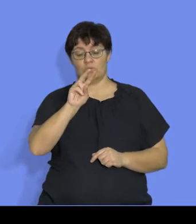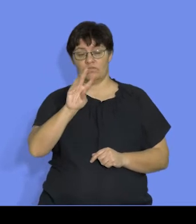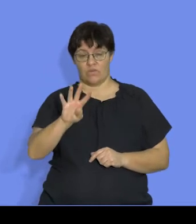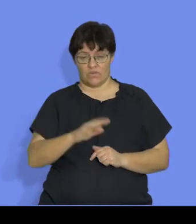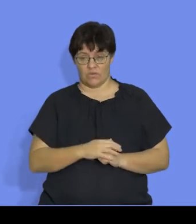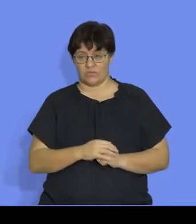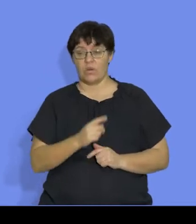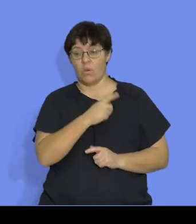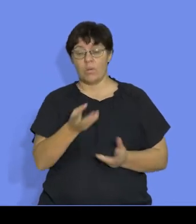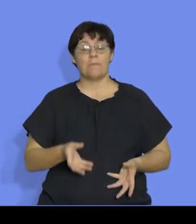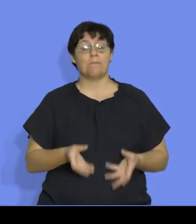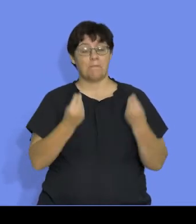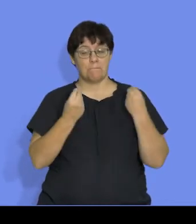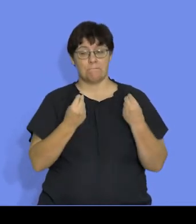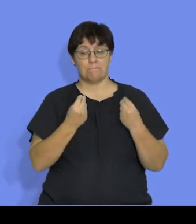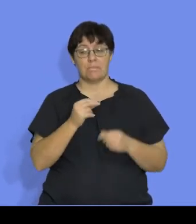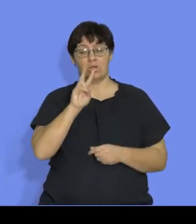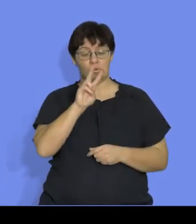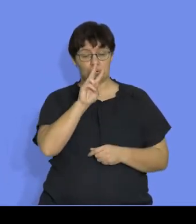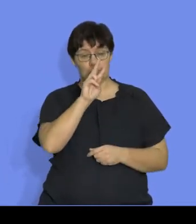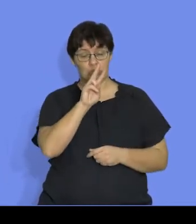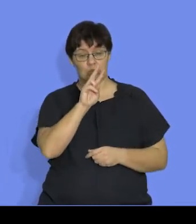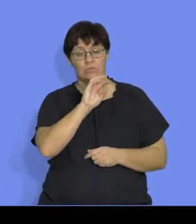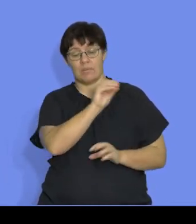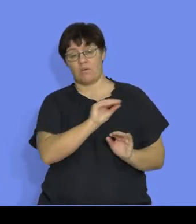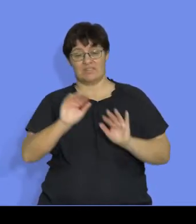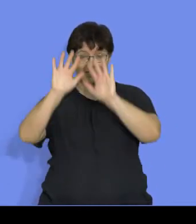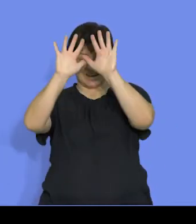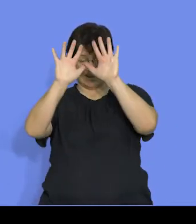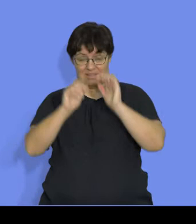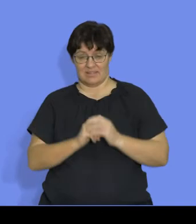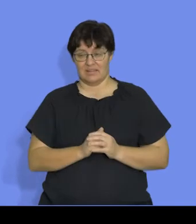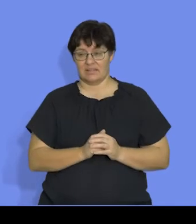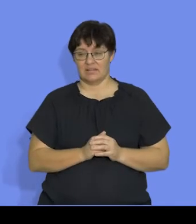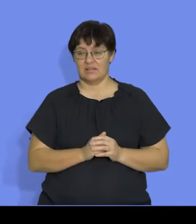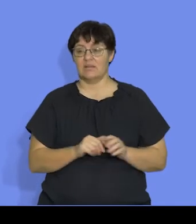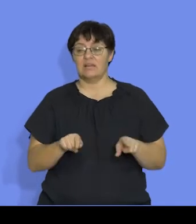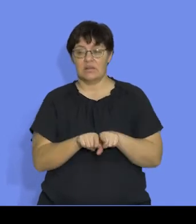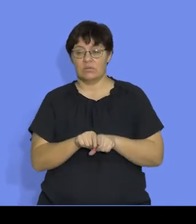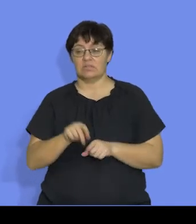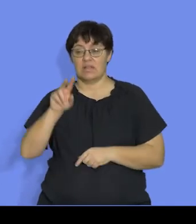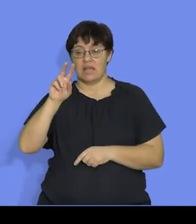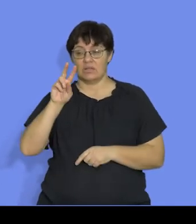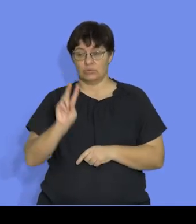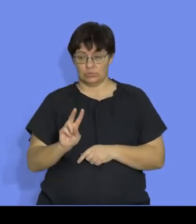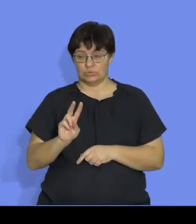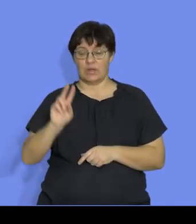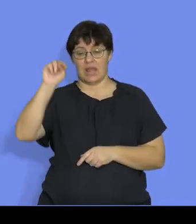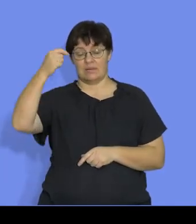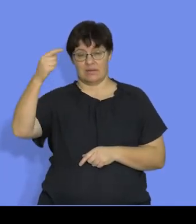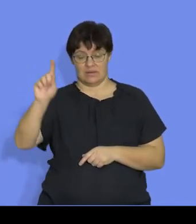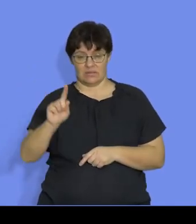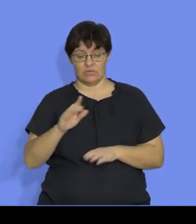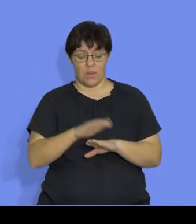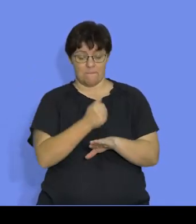hoping that everyone will get 2 to the power of 10. So now if I'm solving this exponential equation, I can